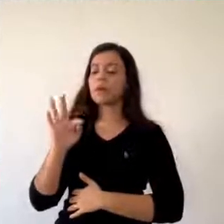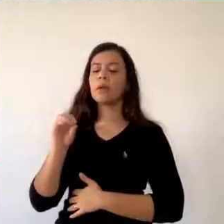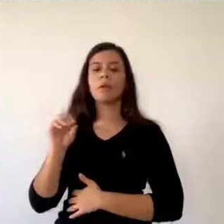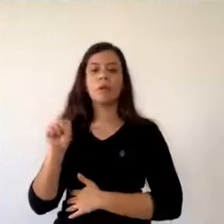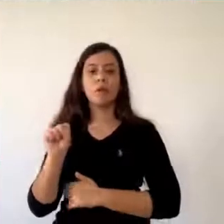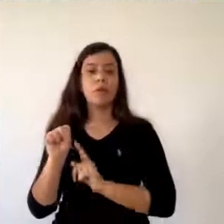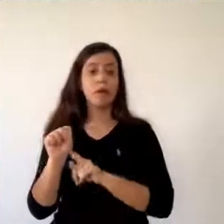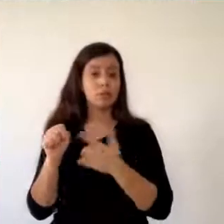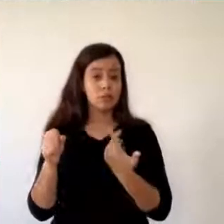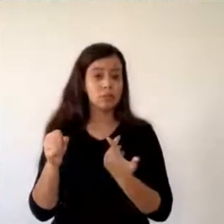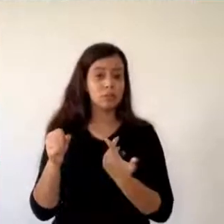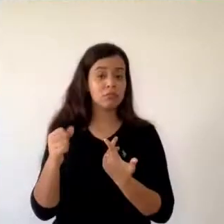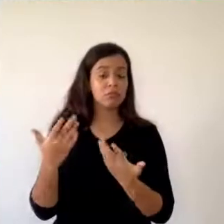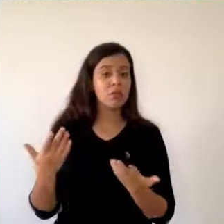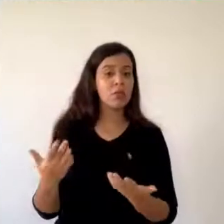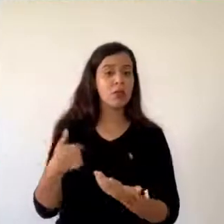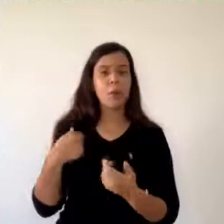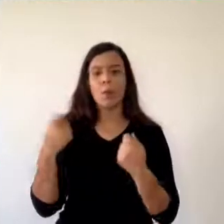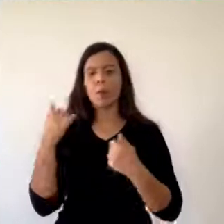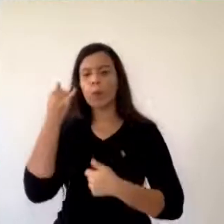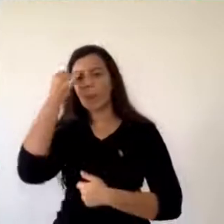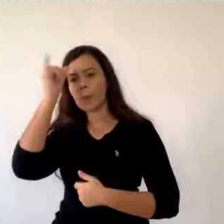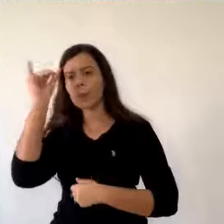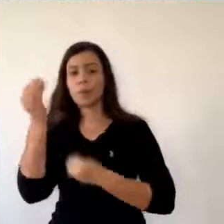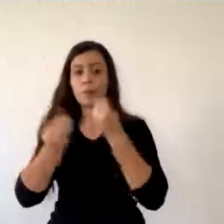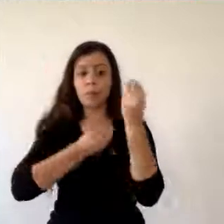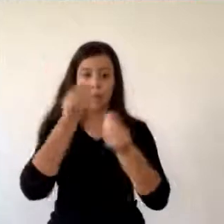affections that move us, obviously,